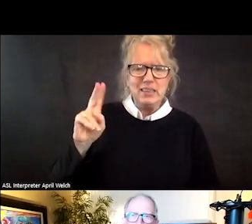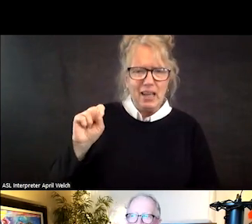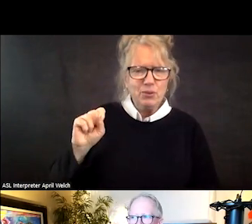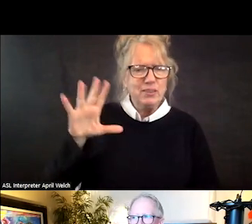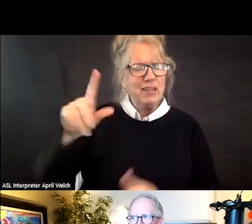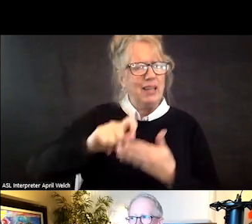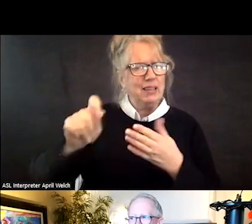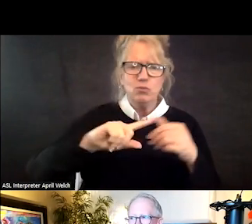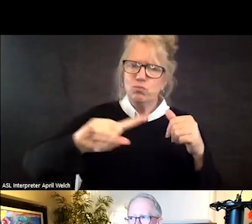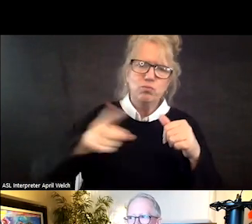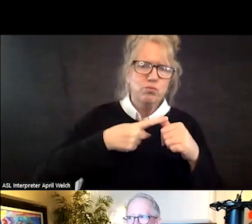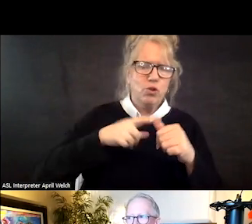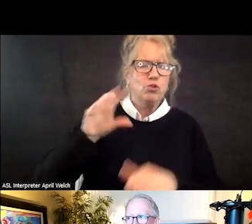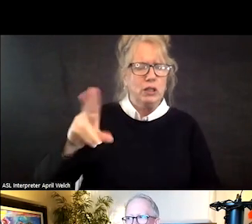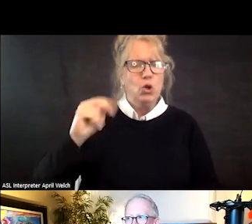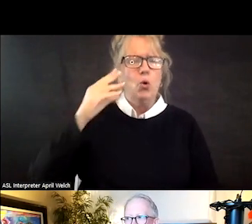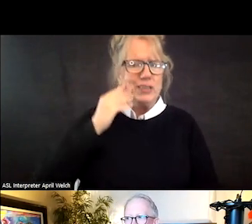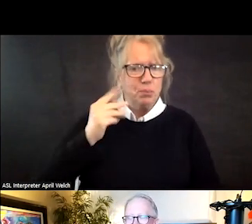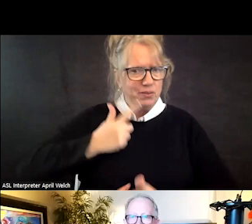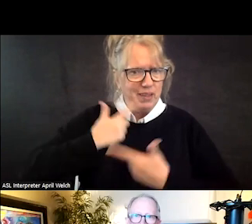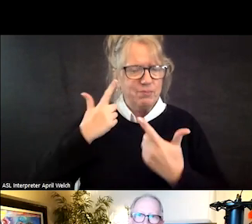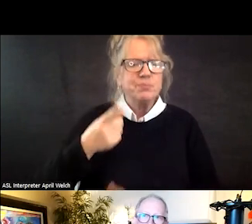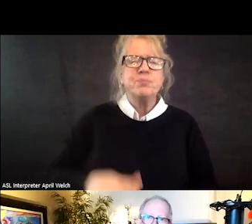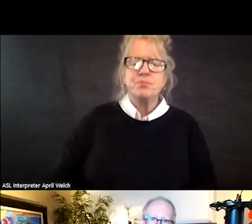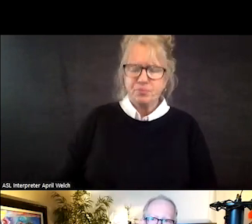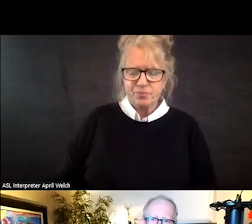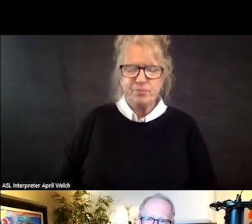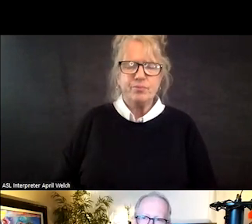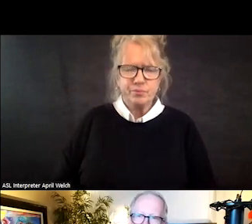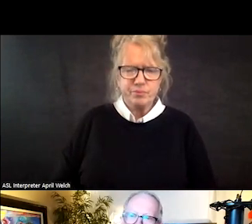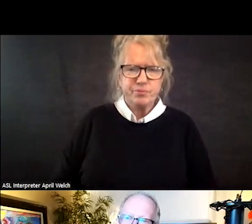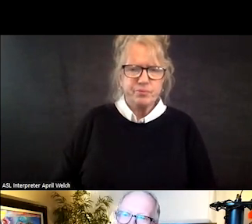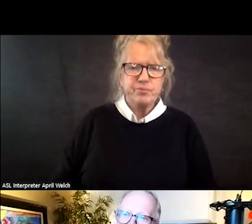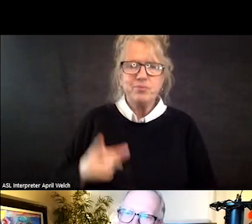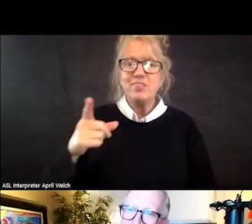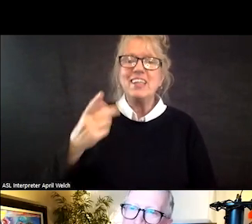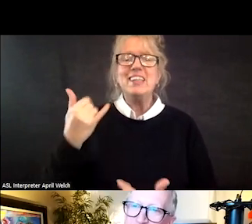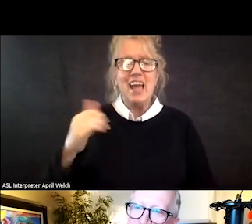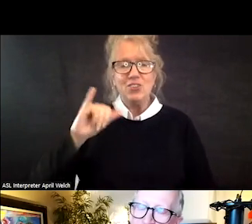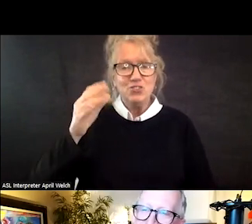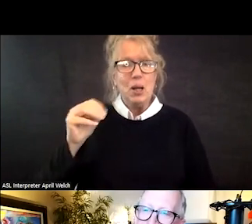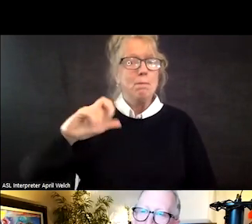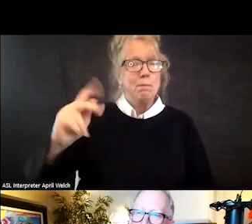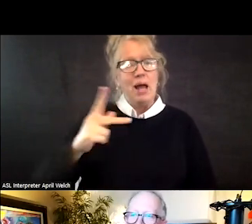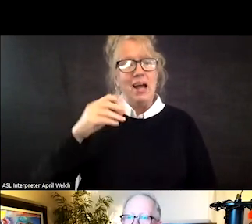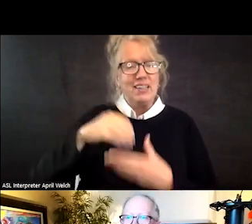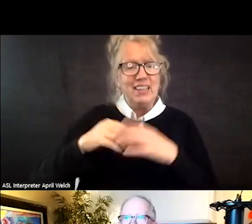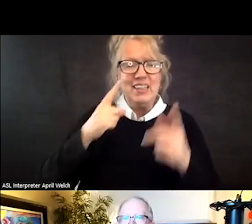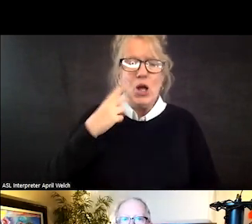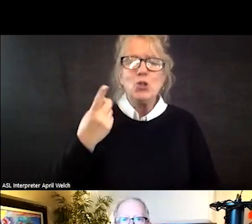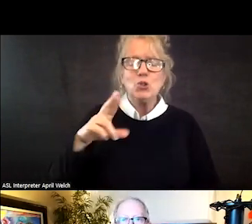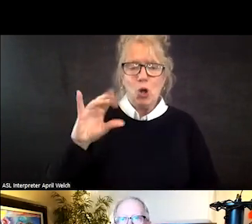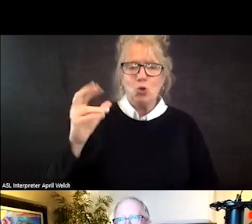out first about his own lived experience. We also, as we put the jam back in Crisis Jam this year, Dr. Chuck, we